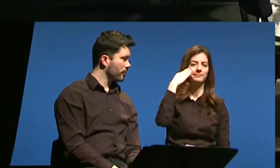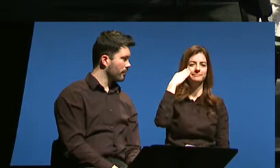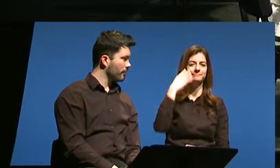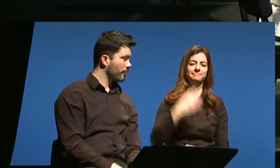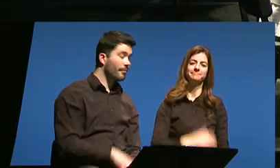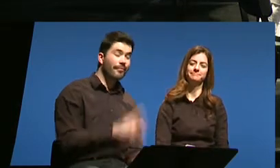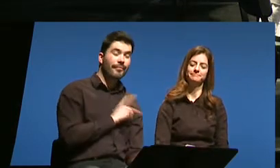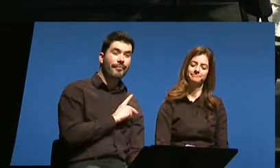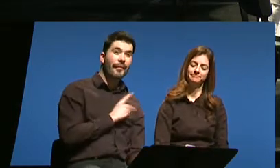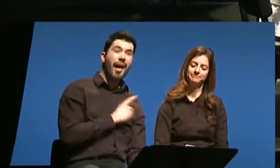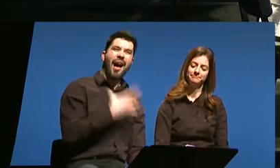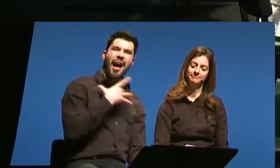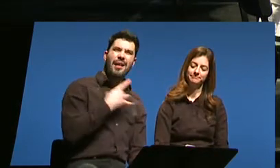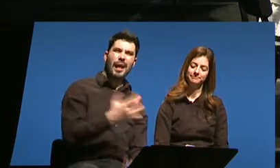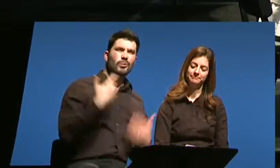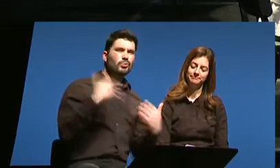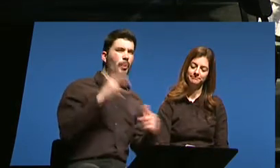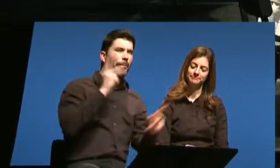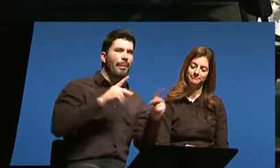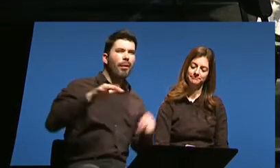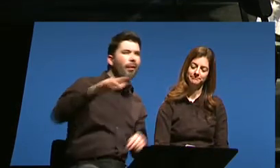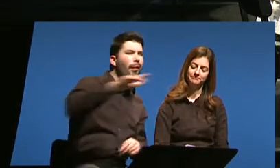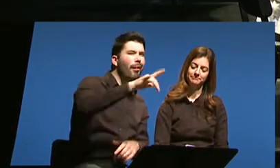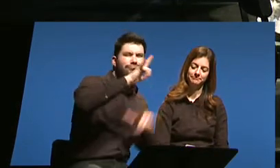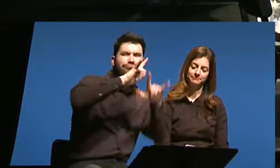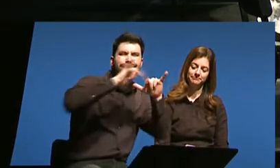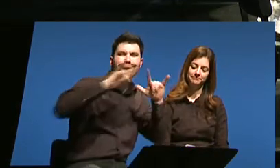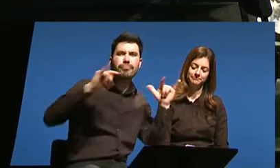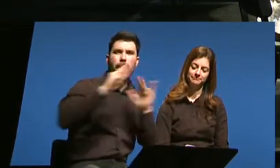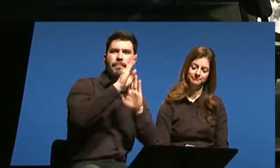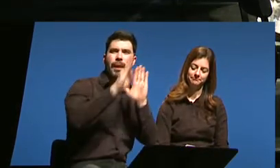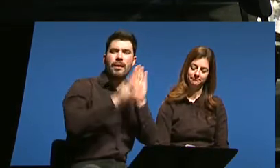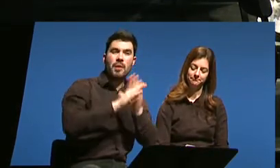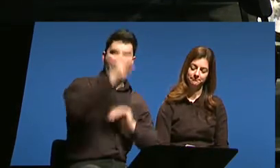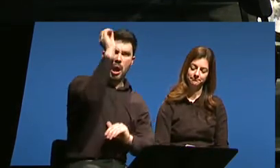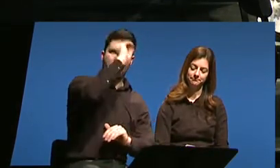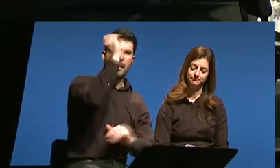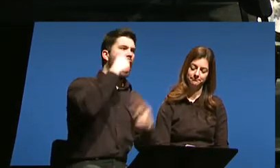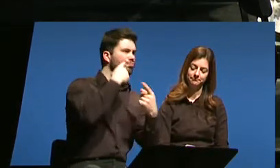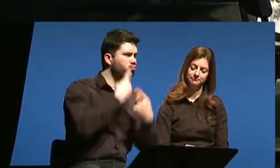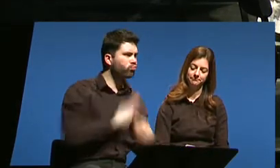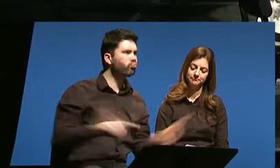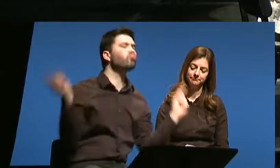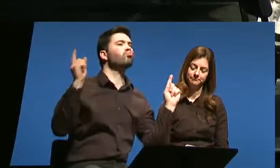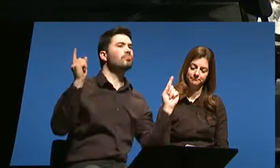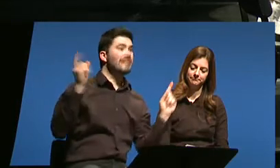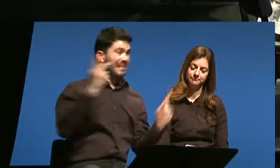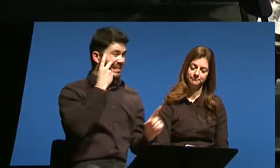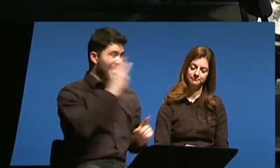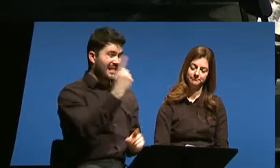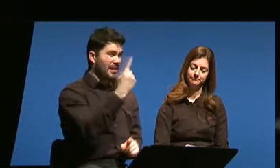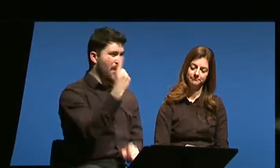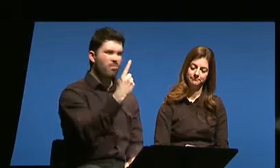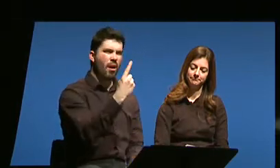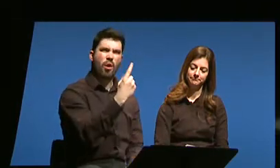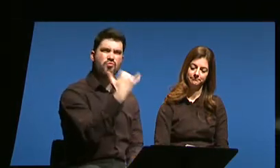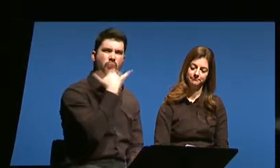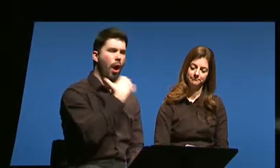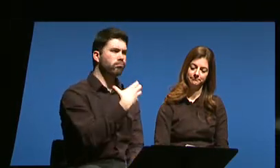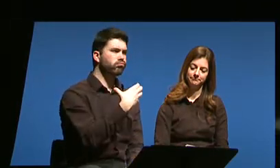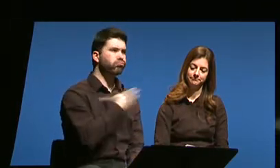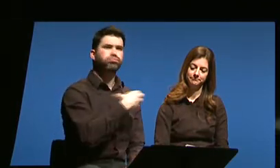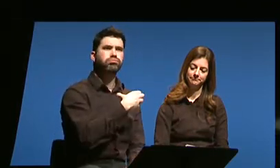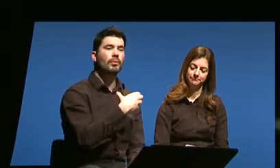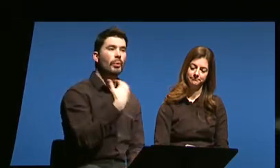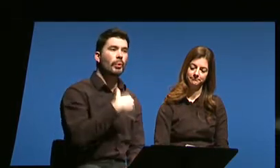people of all backgrounds voice their opinions strongly here when they believe an injustice has been committed. Currently, I'm doing a lot of